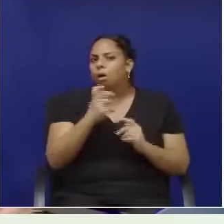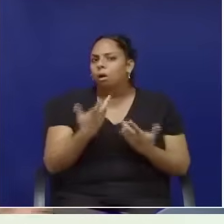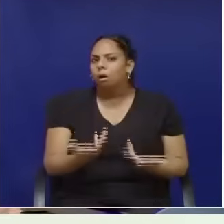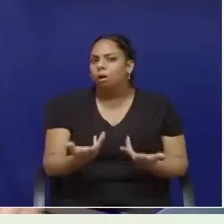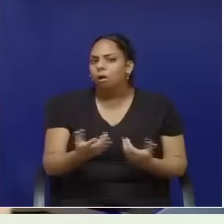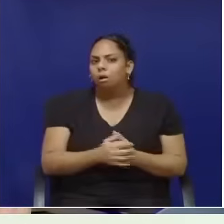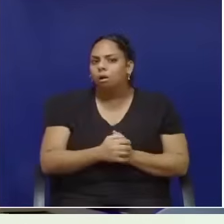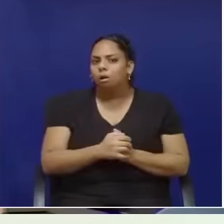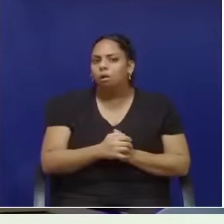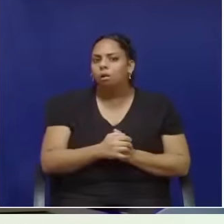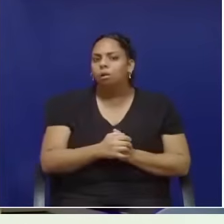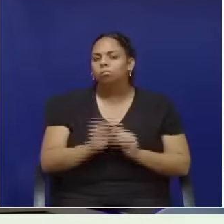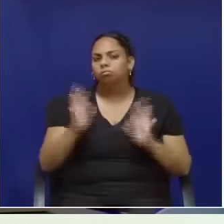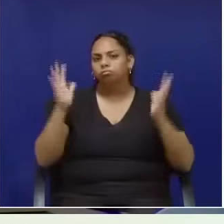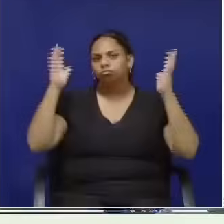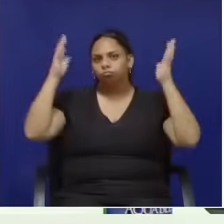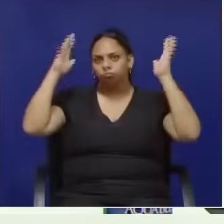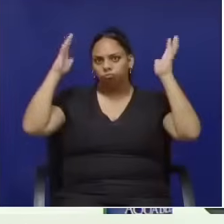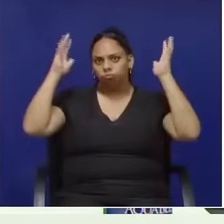The Honourable Minister.